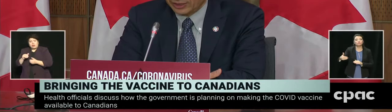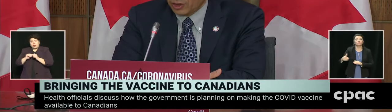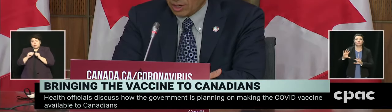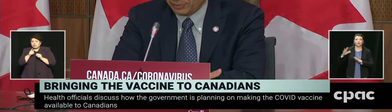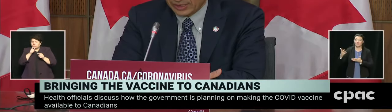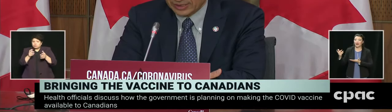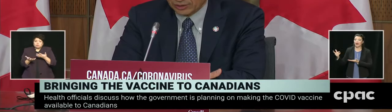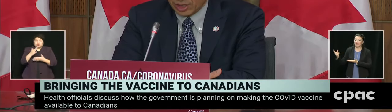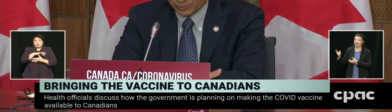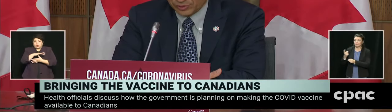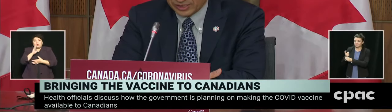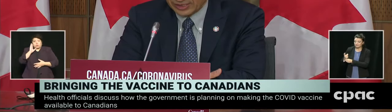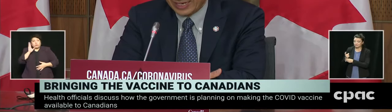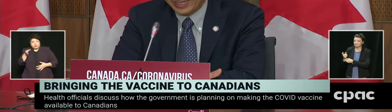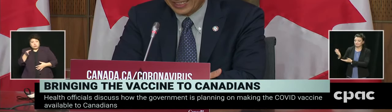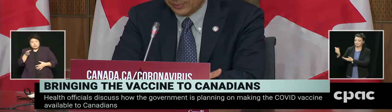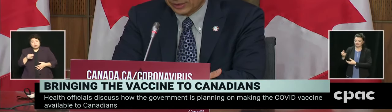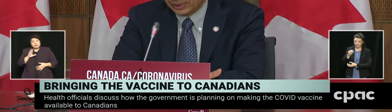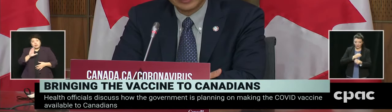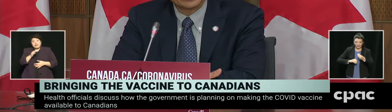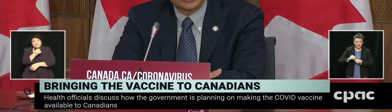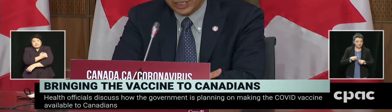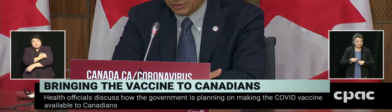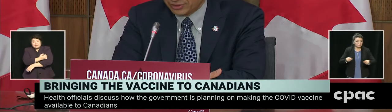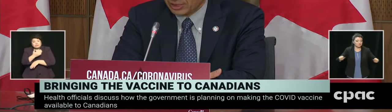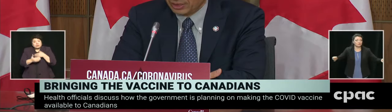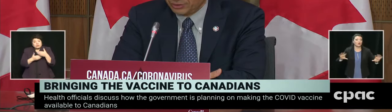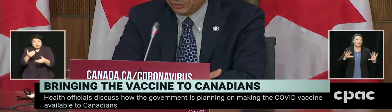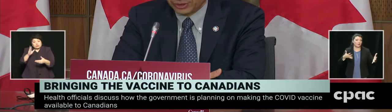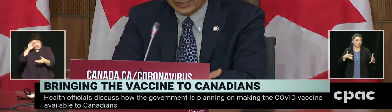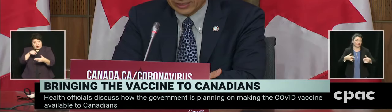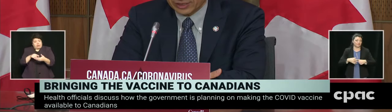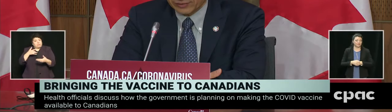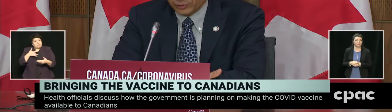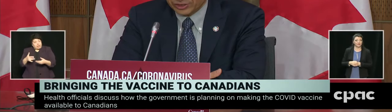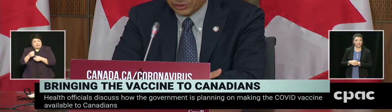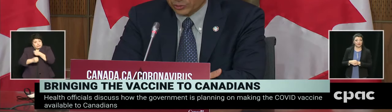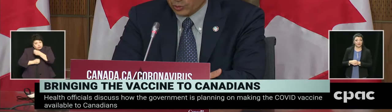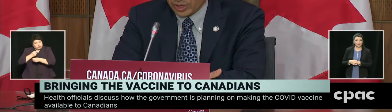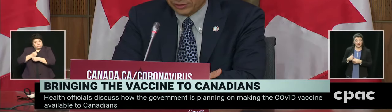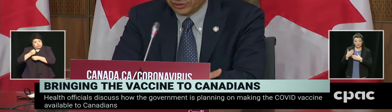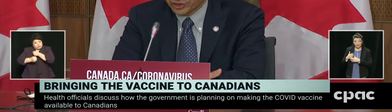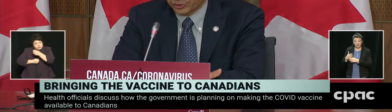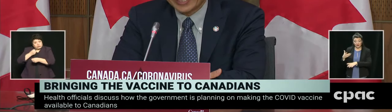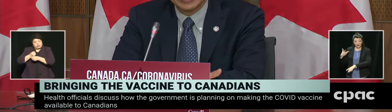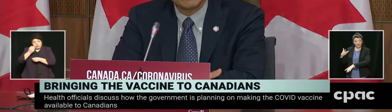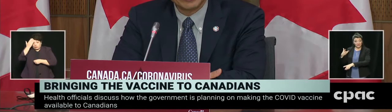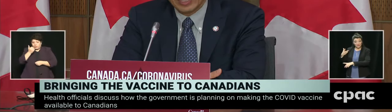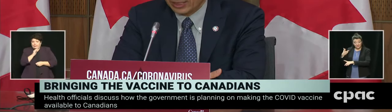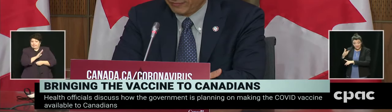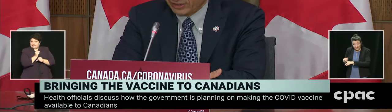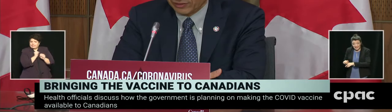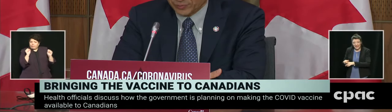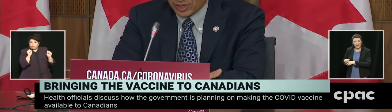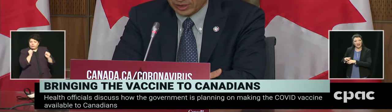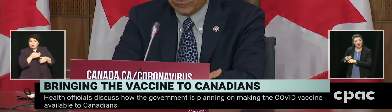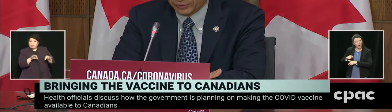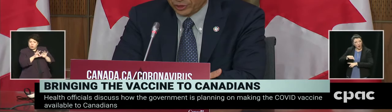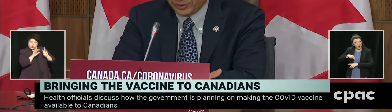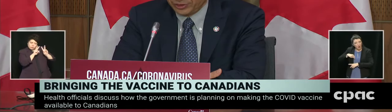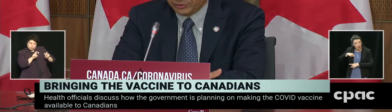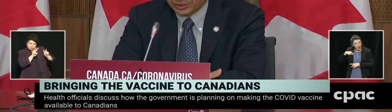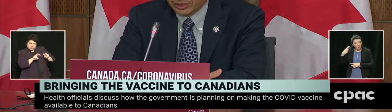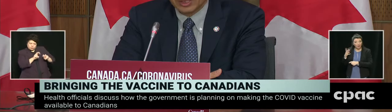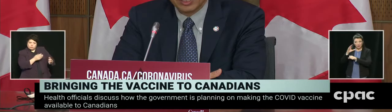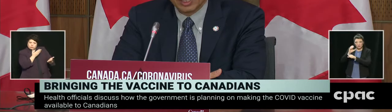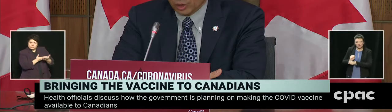is a highly complex and long process that typically takes years due to the extensive research required to ensure a safe and effective product for